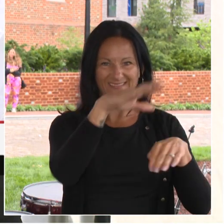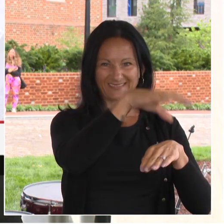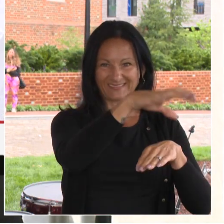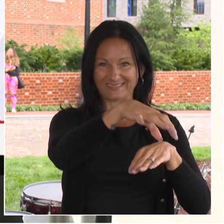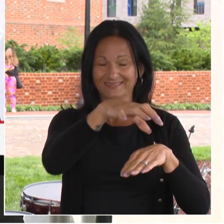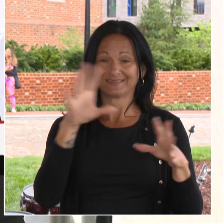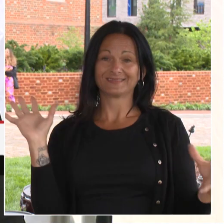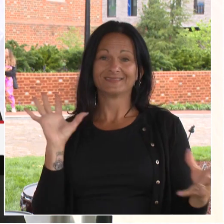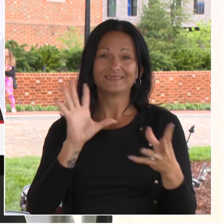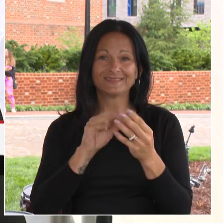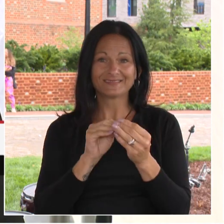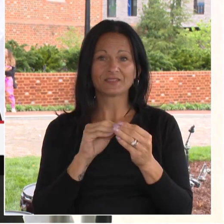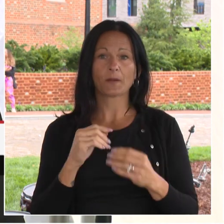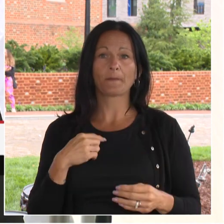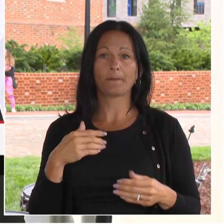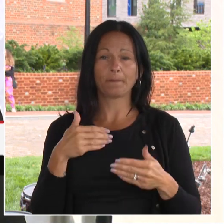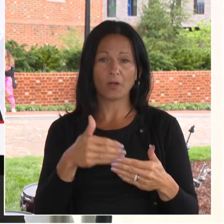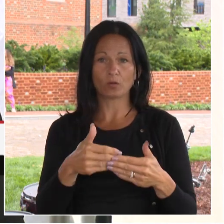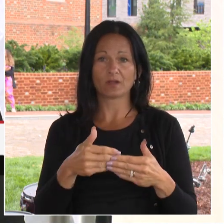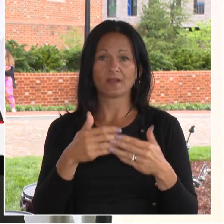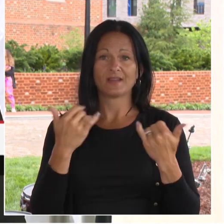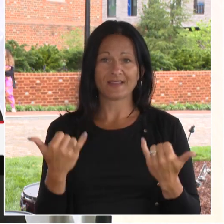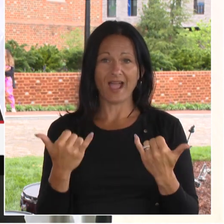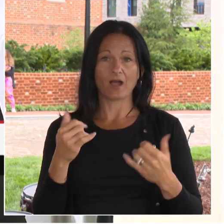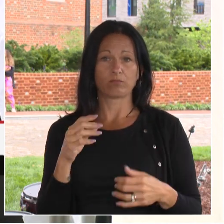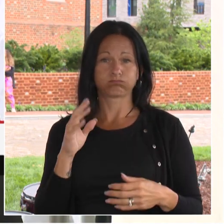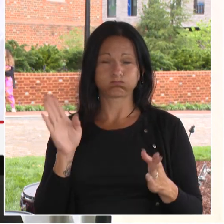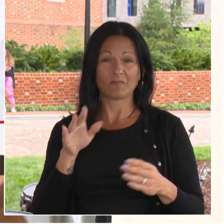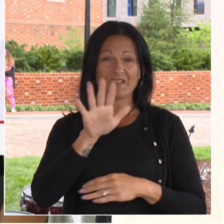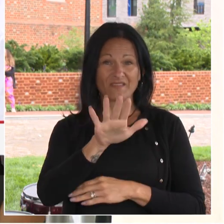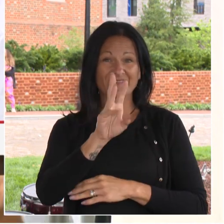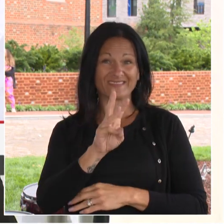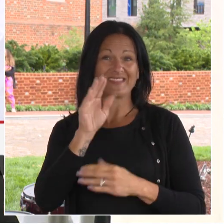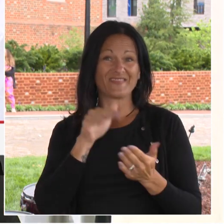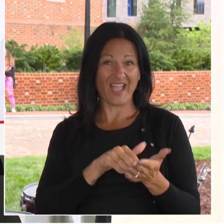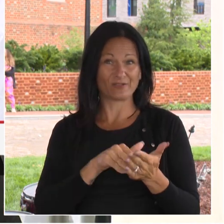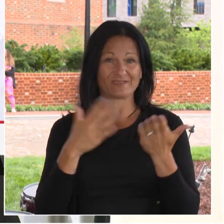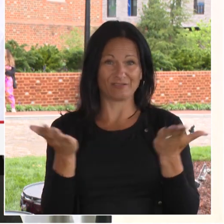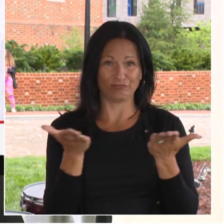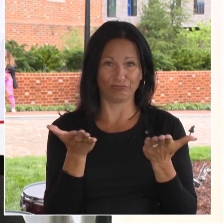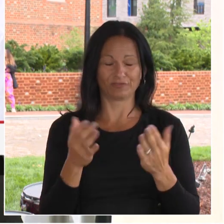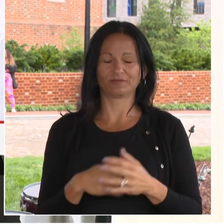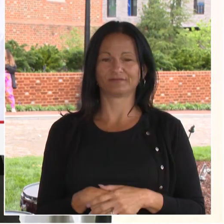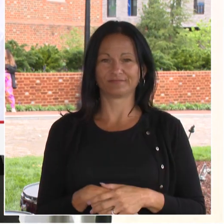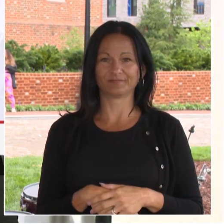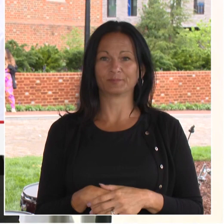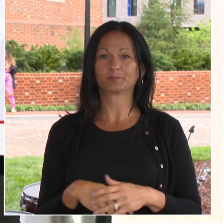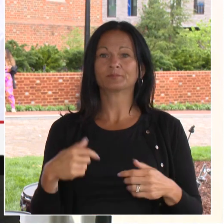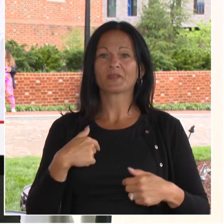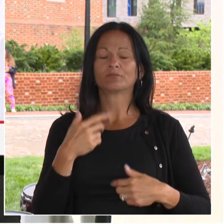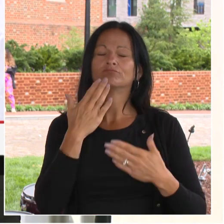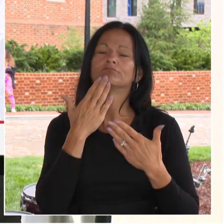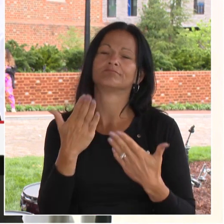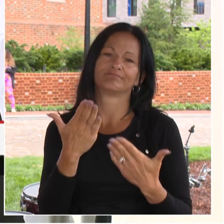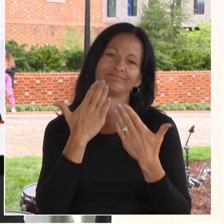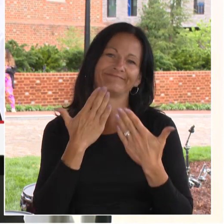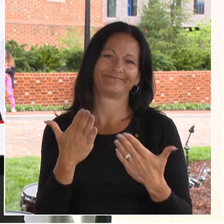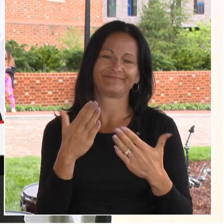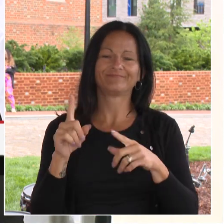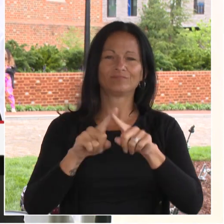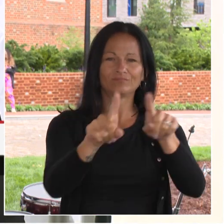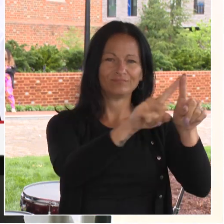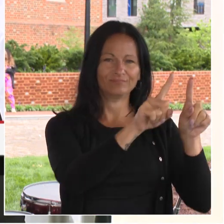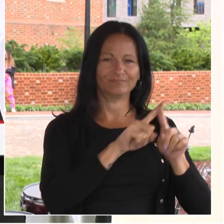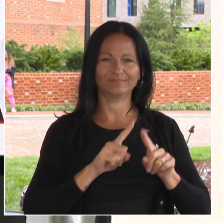closer to that goal. I want to thank my team at DenPed for working hand in hand with the development community,